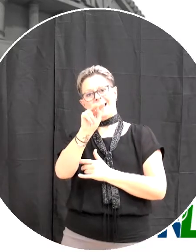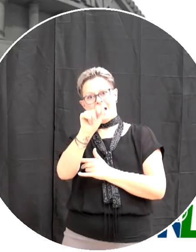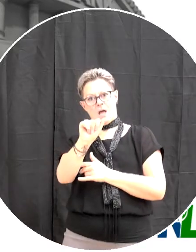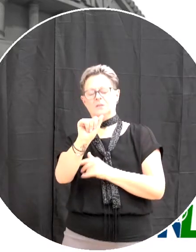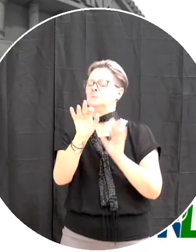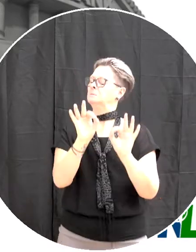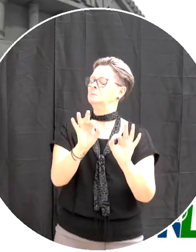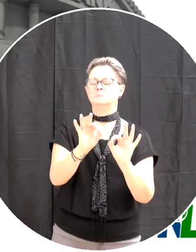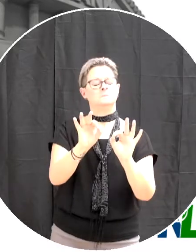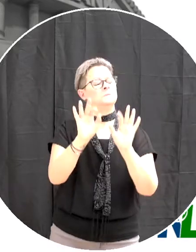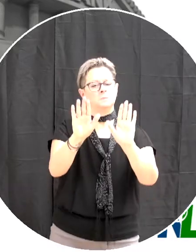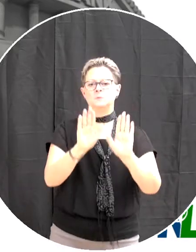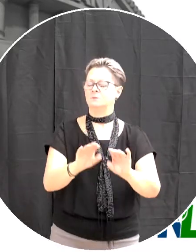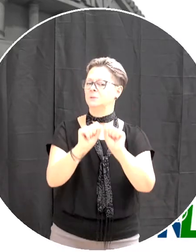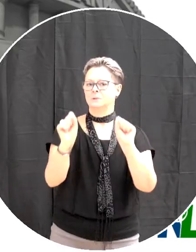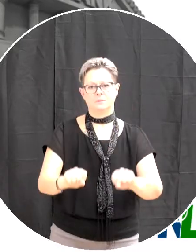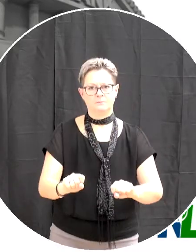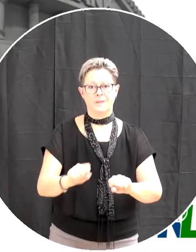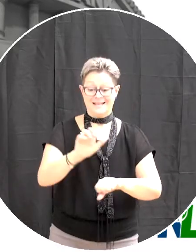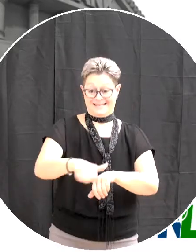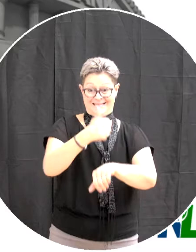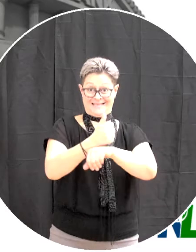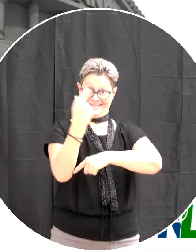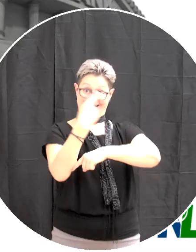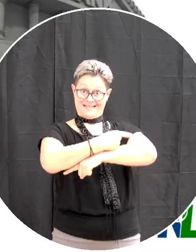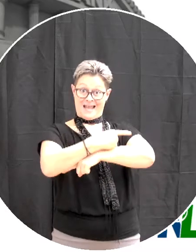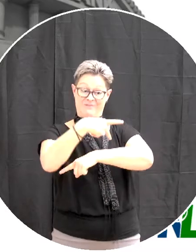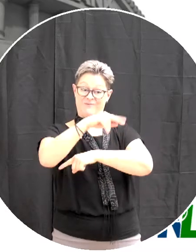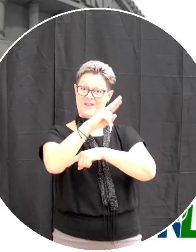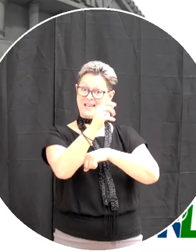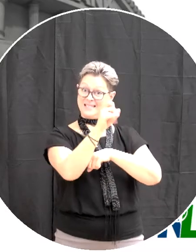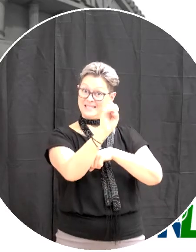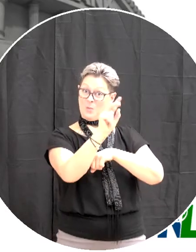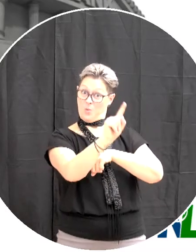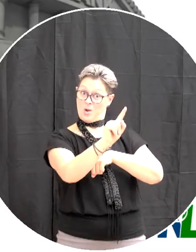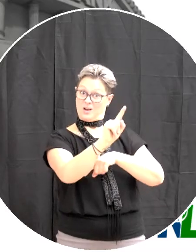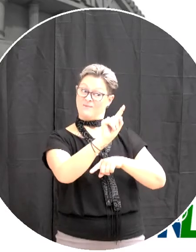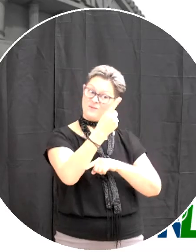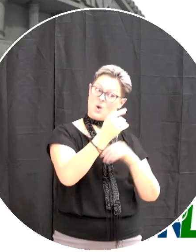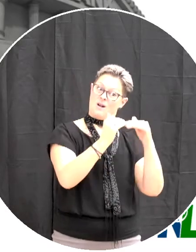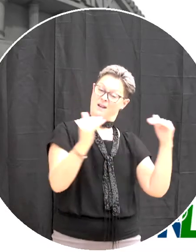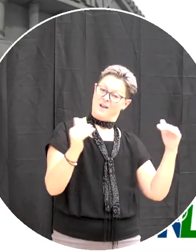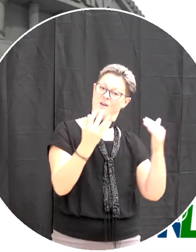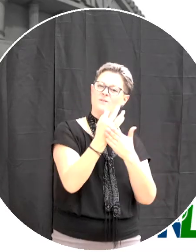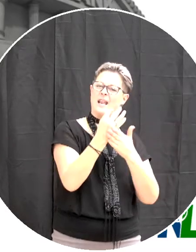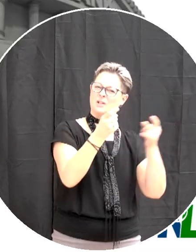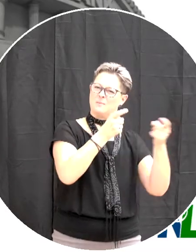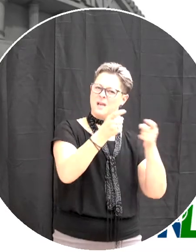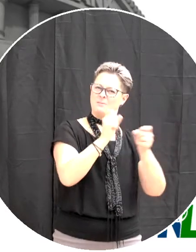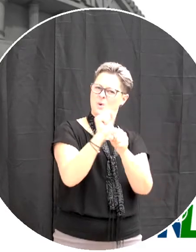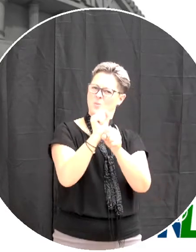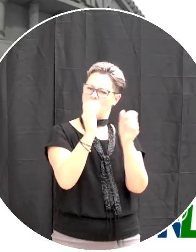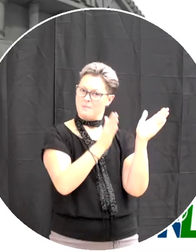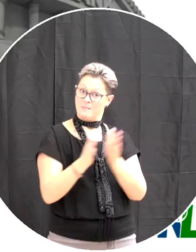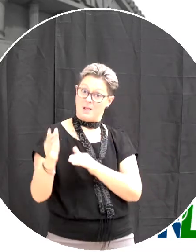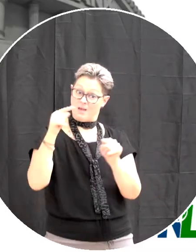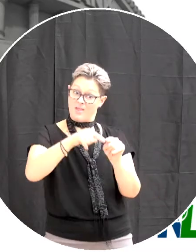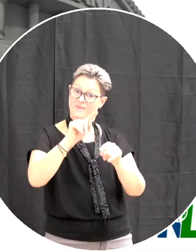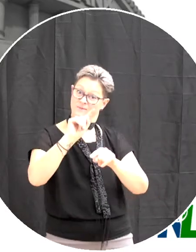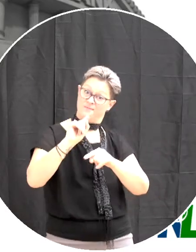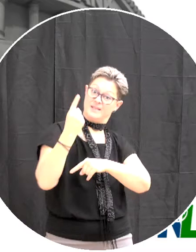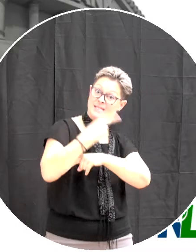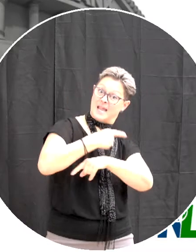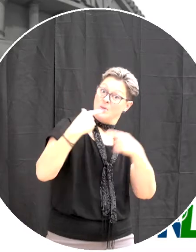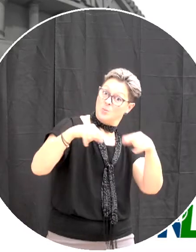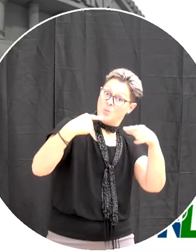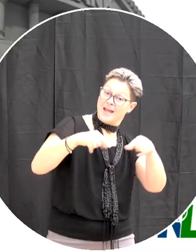targeted implementation date for Phase 1, which is the financial management and work management modules, is